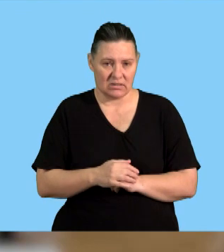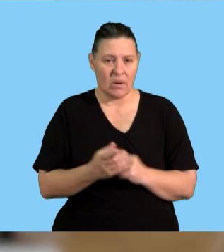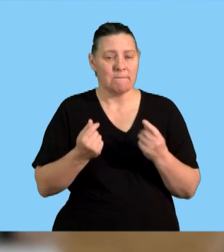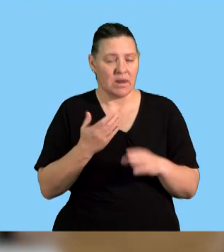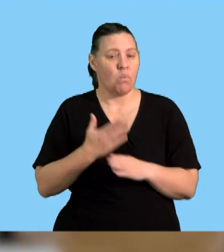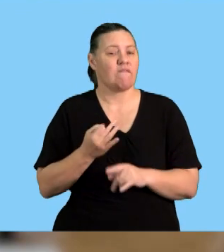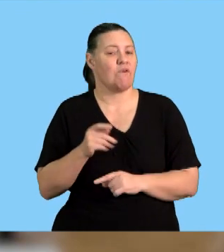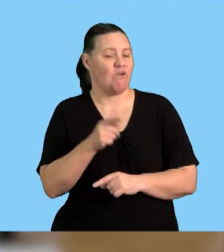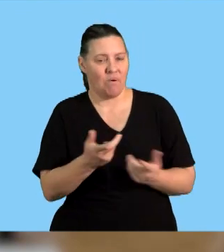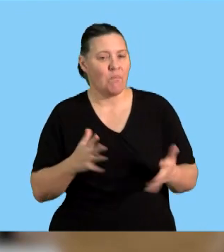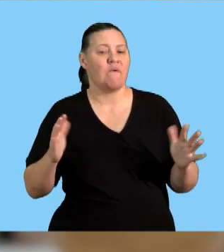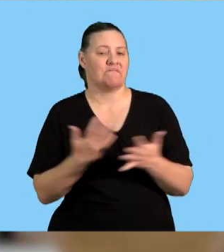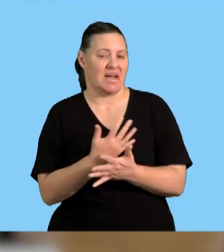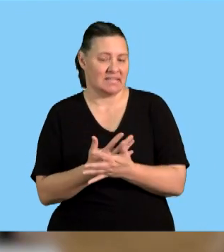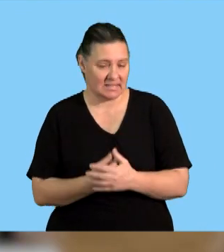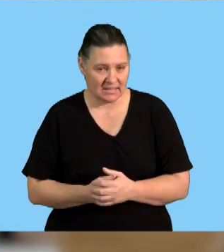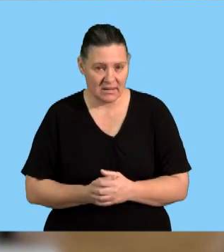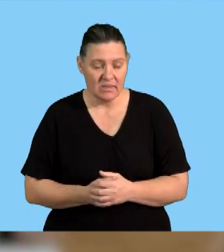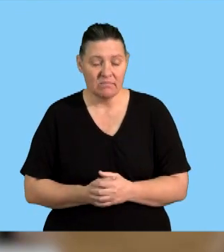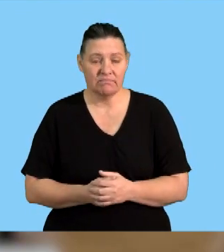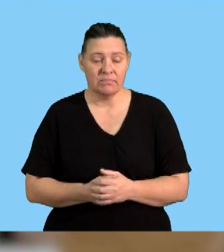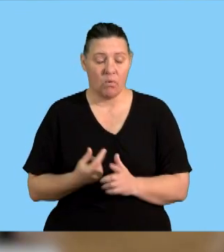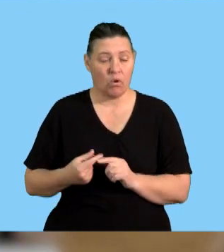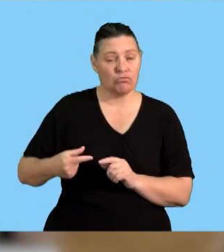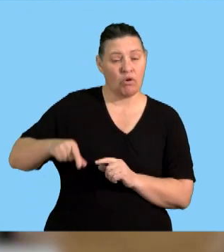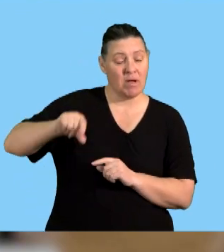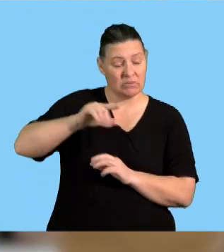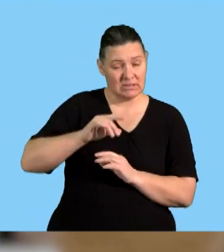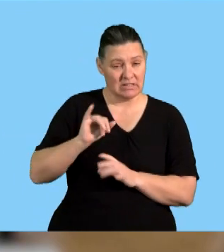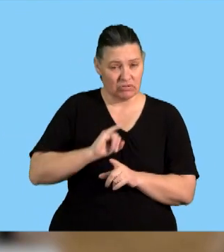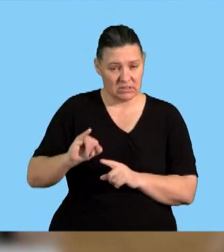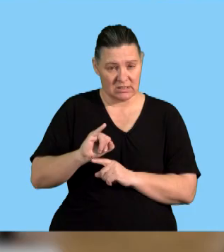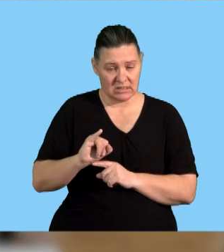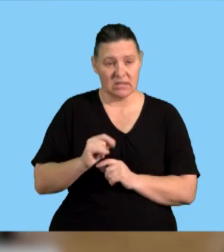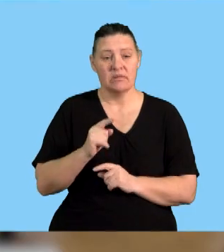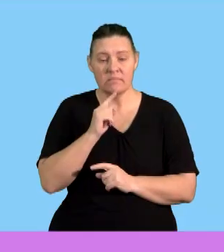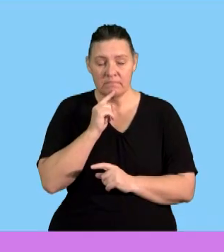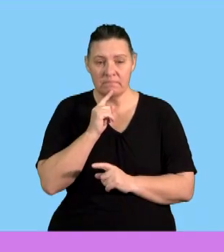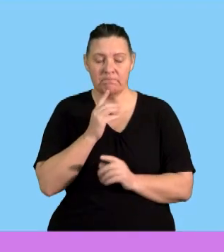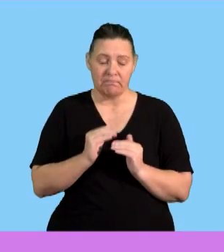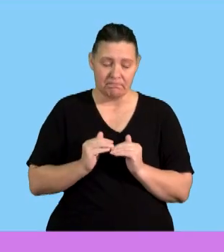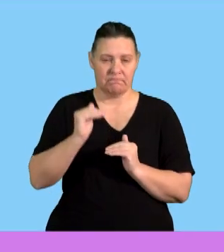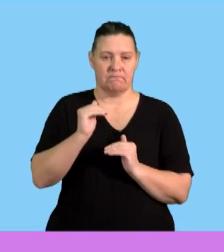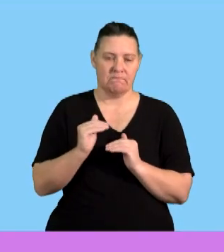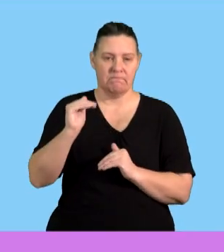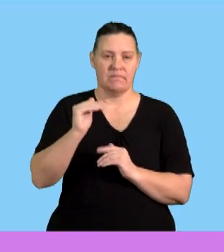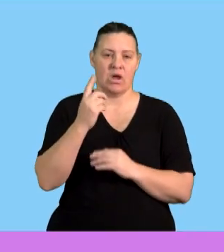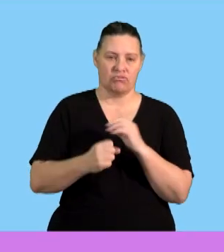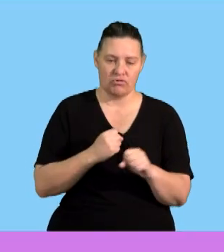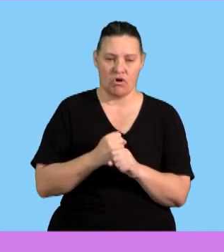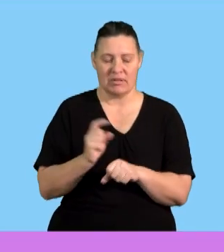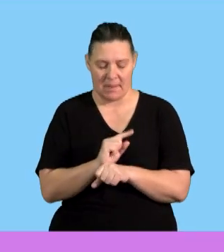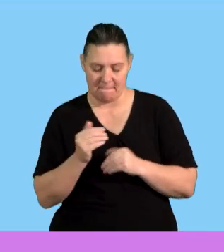your money works for you just faster. With compound interest, we have interest amount that increases